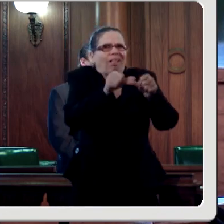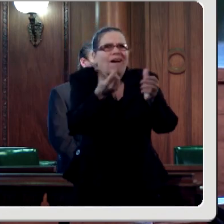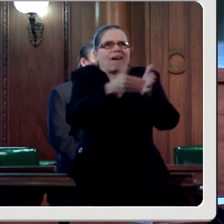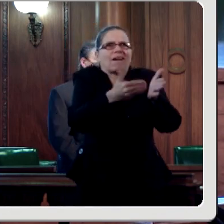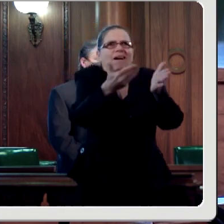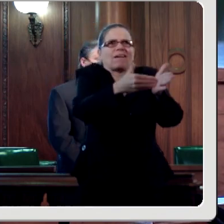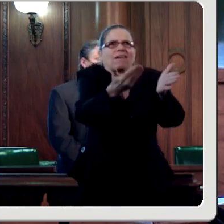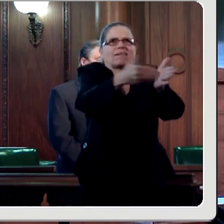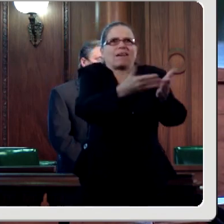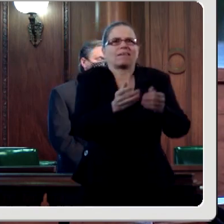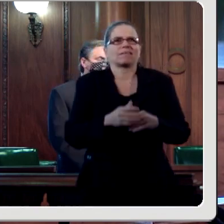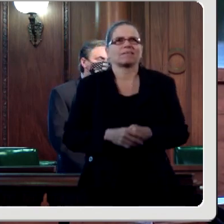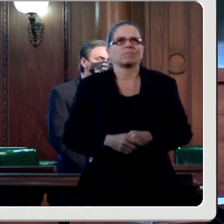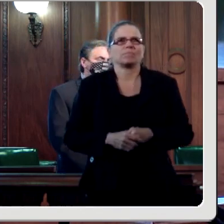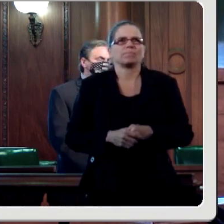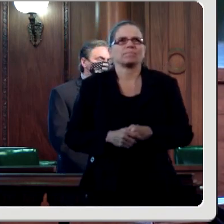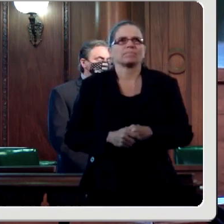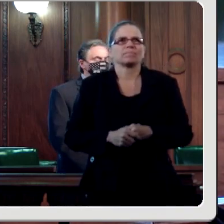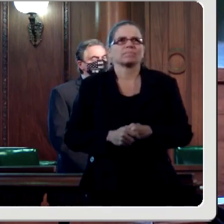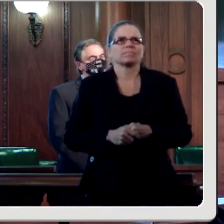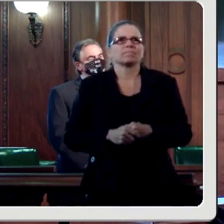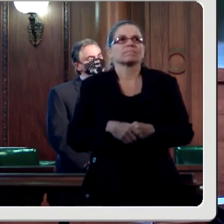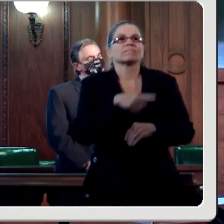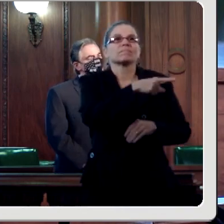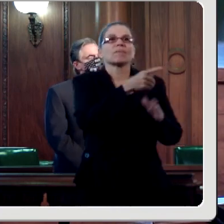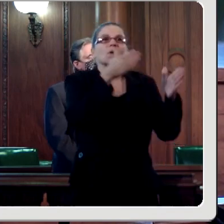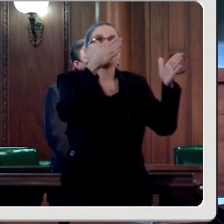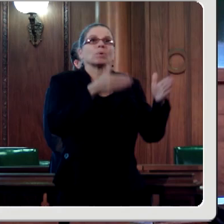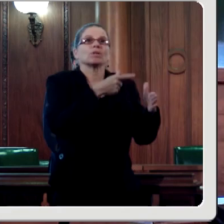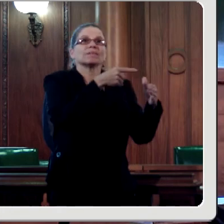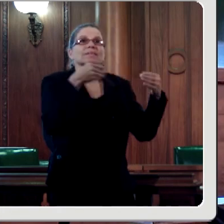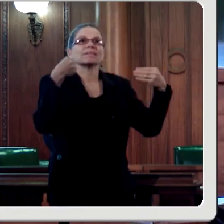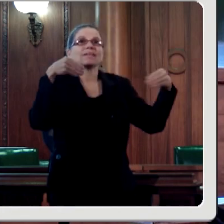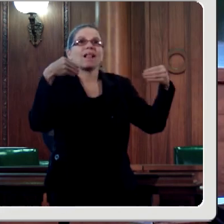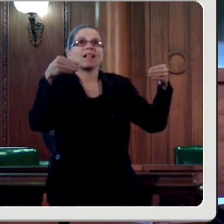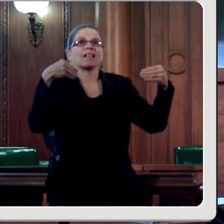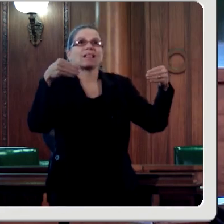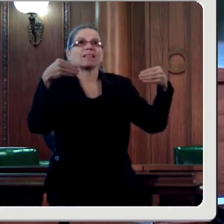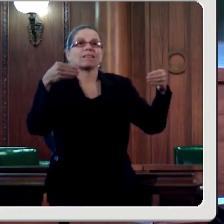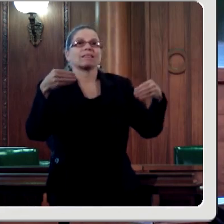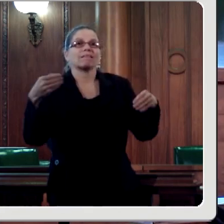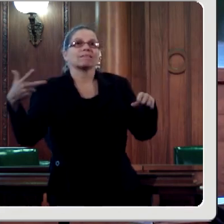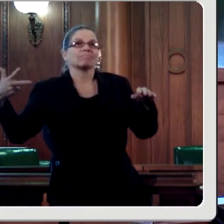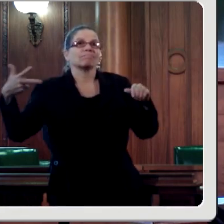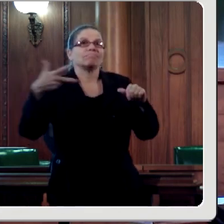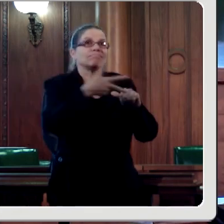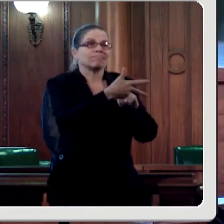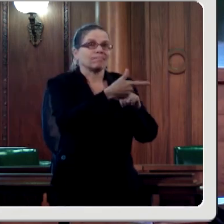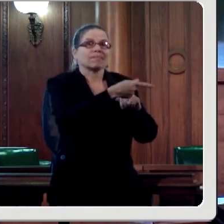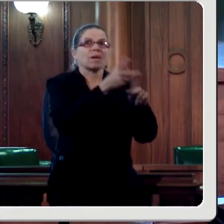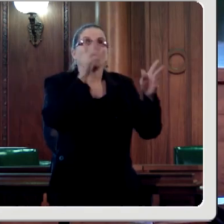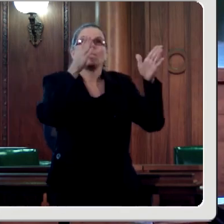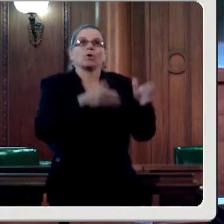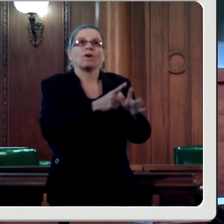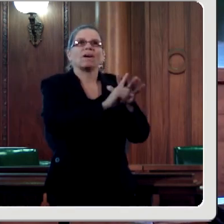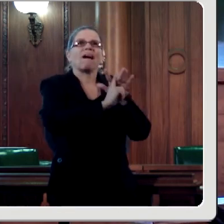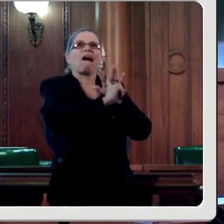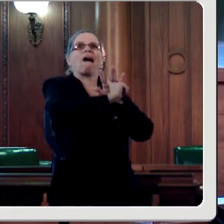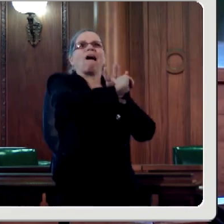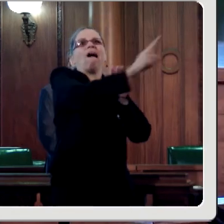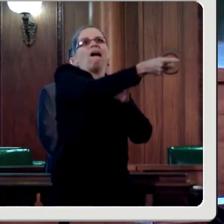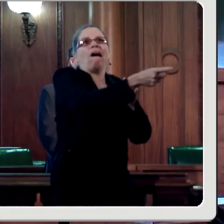sell guns. When officers arrived, he sprinted away, holding his waist area, leaping over first